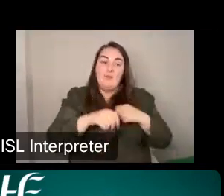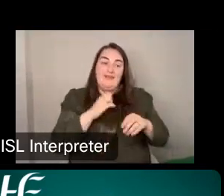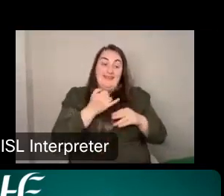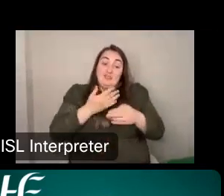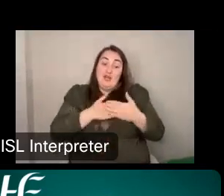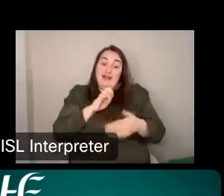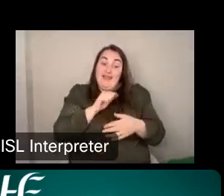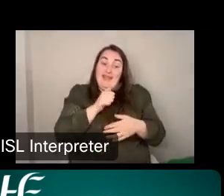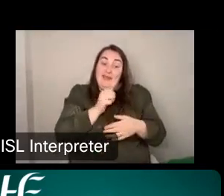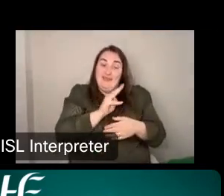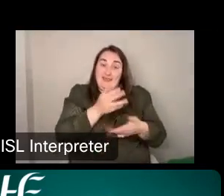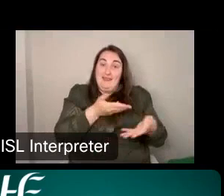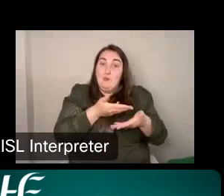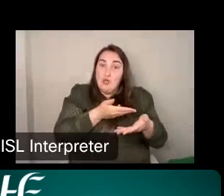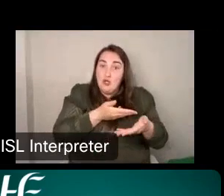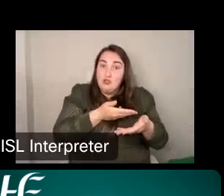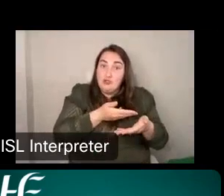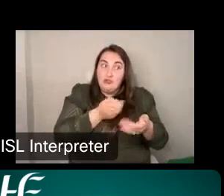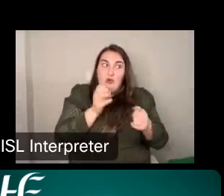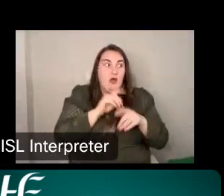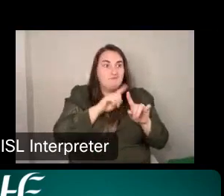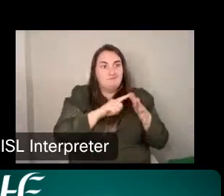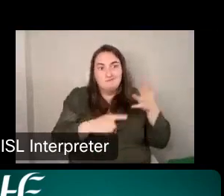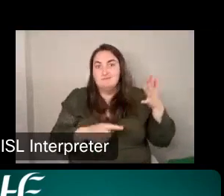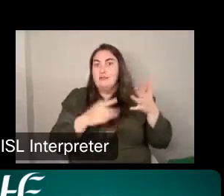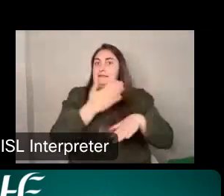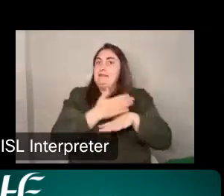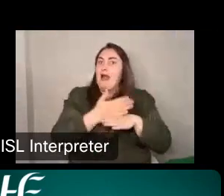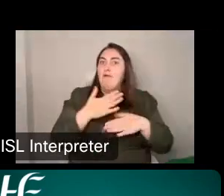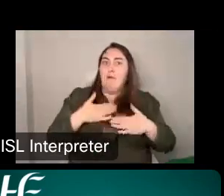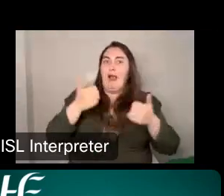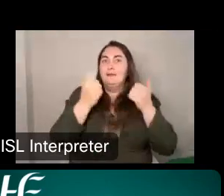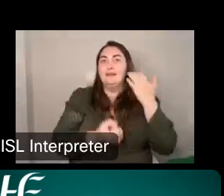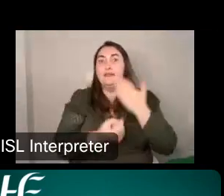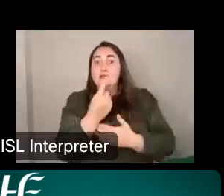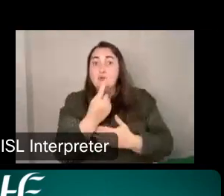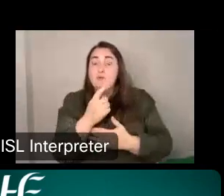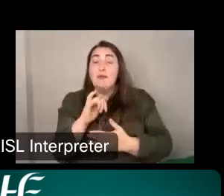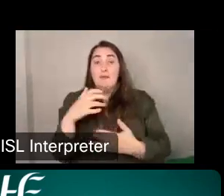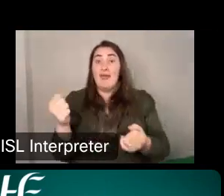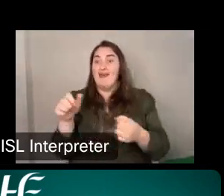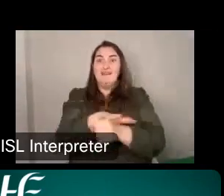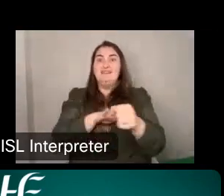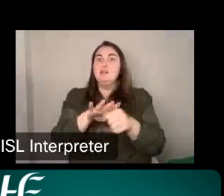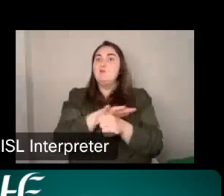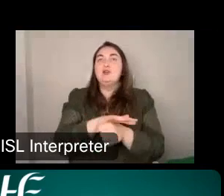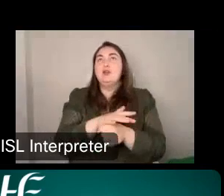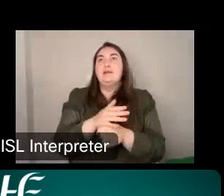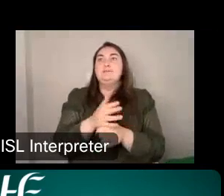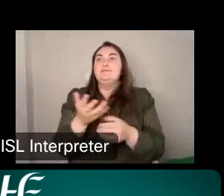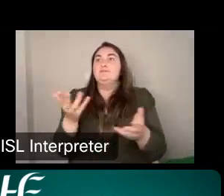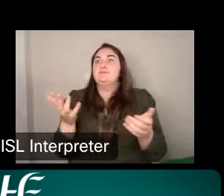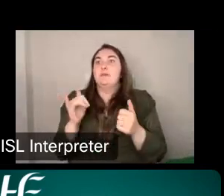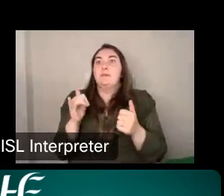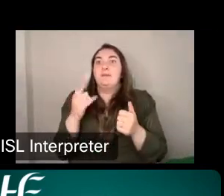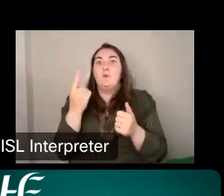counsellors and on a range of staff well-being issues. And they might have a situation, it might be like one of those kind